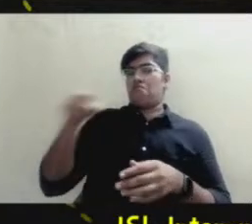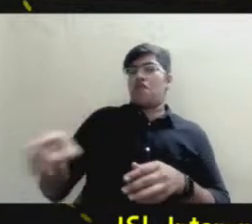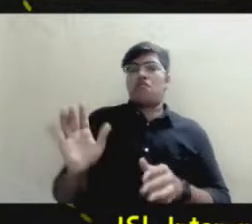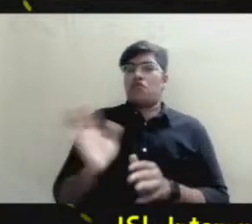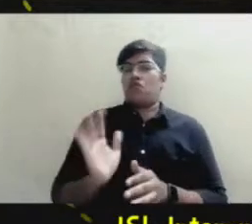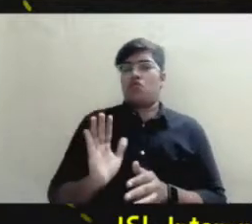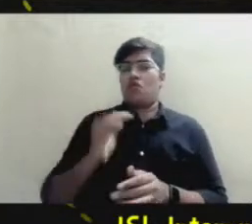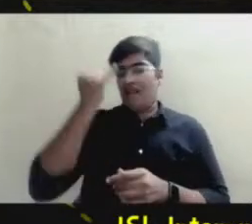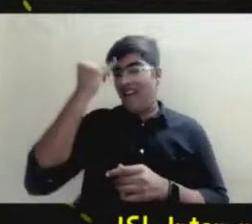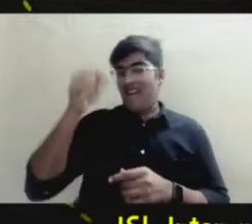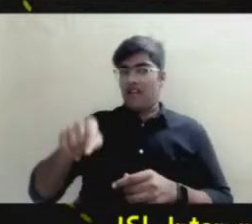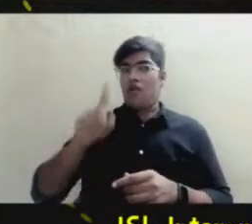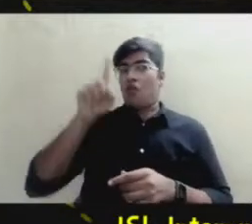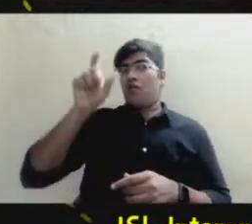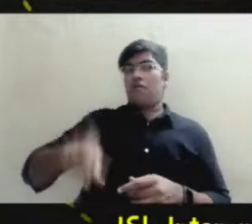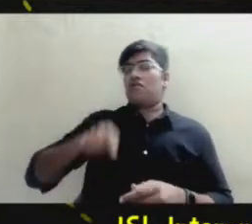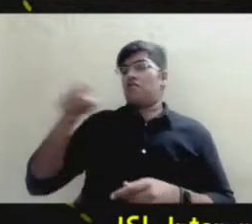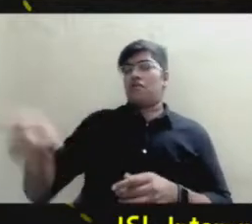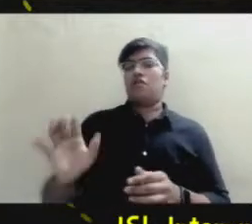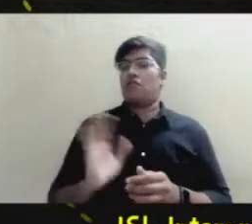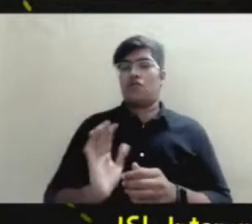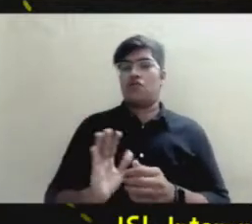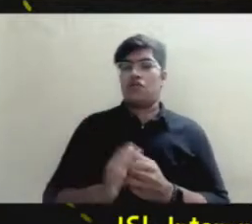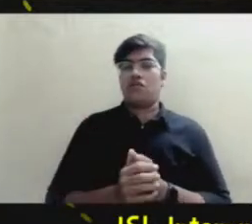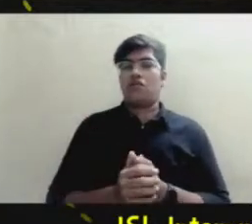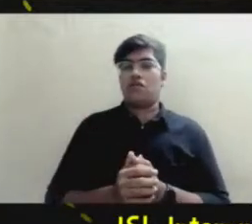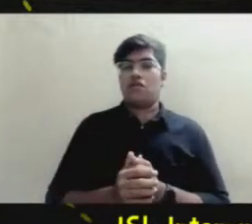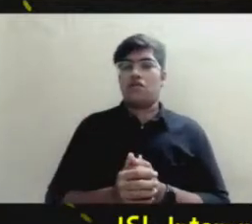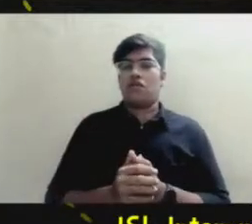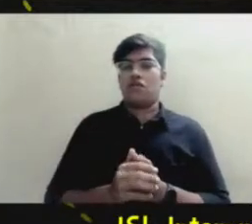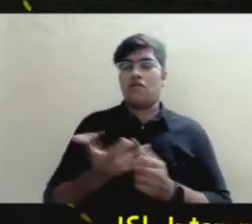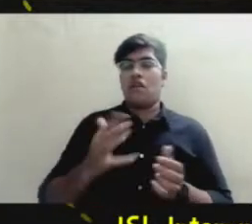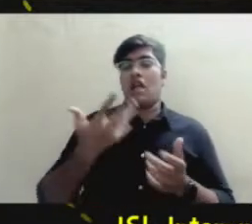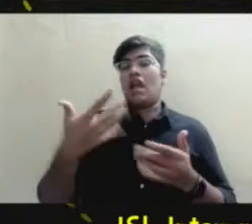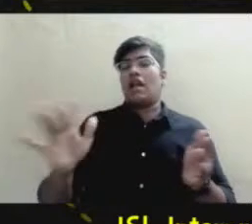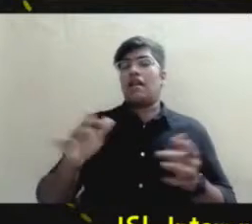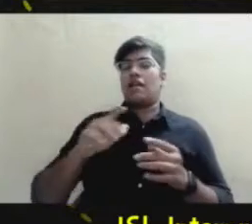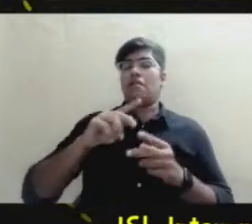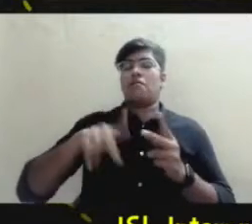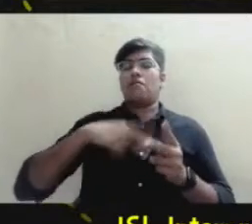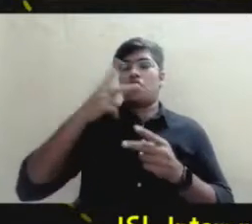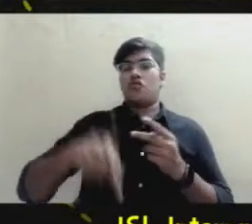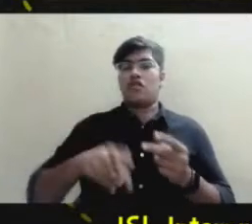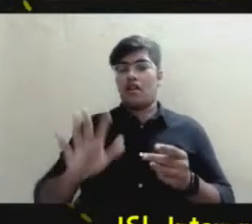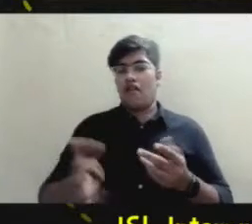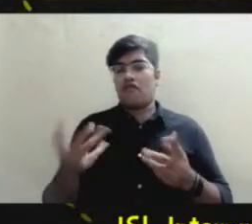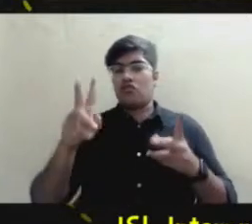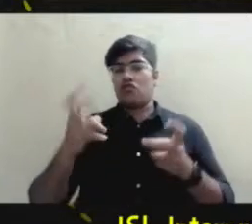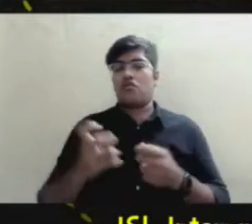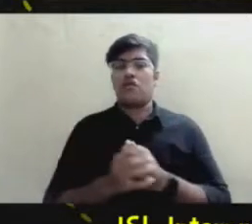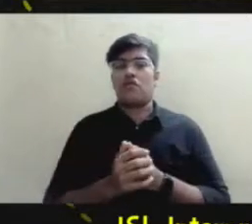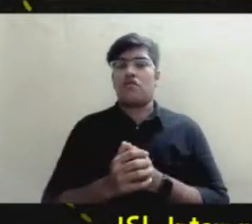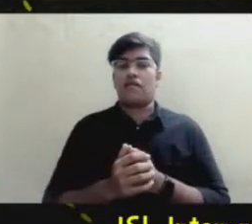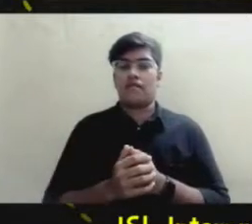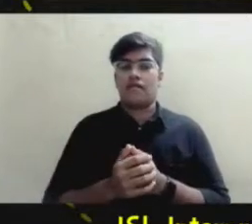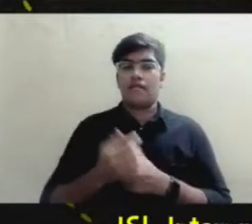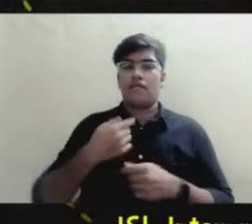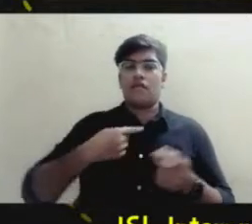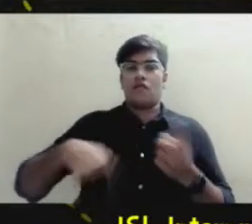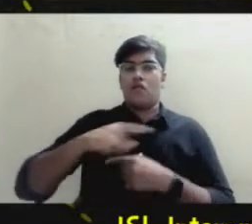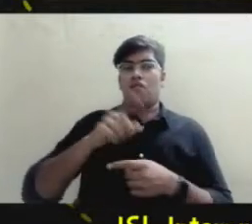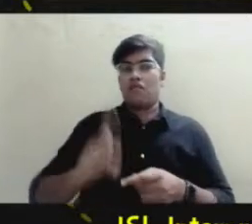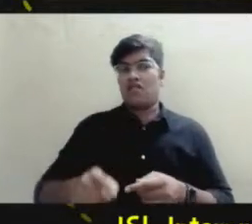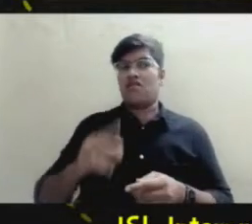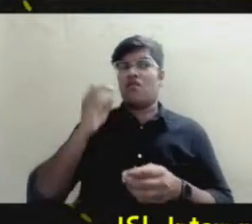I think for any project, which is an ensemble project, we have to make wise